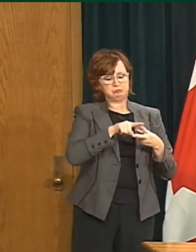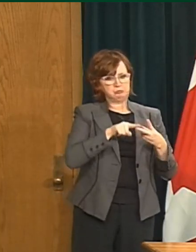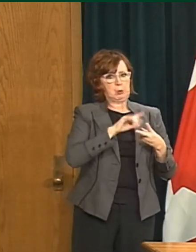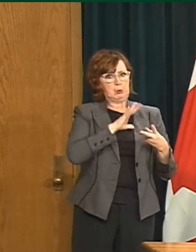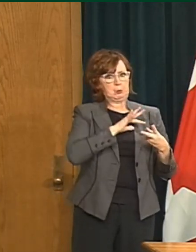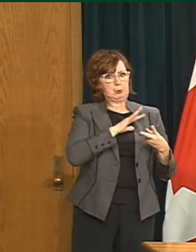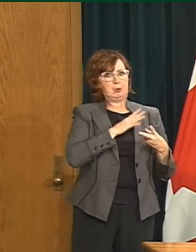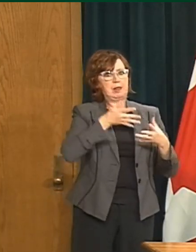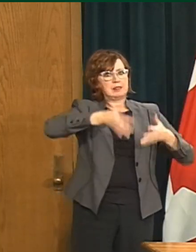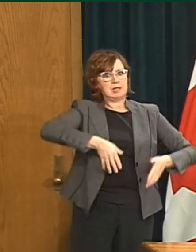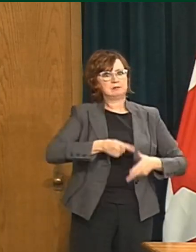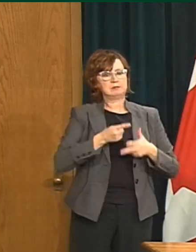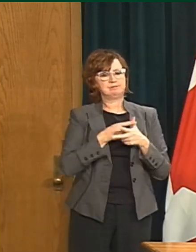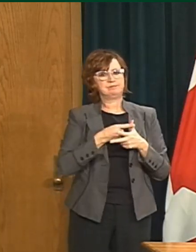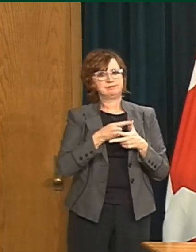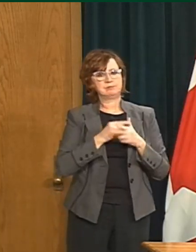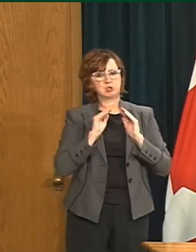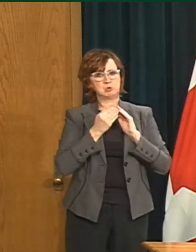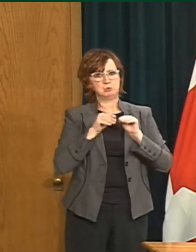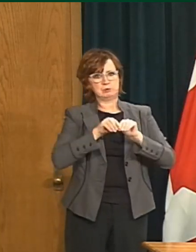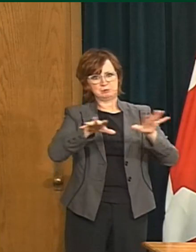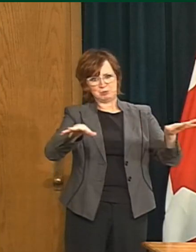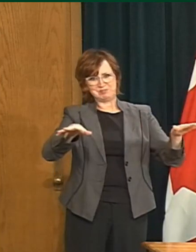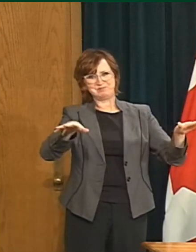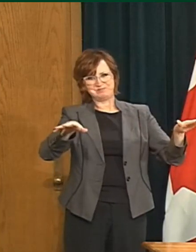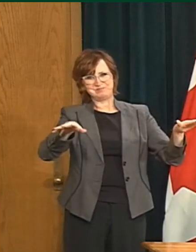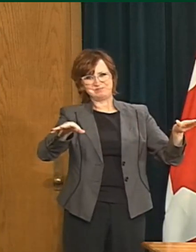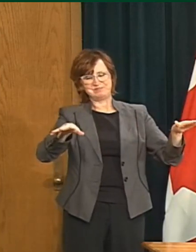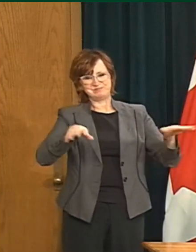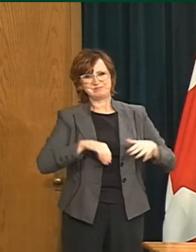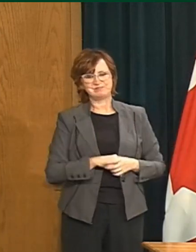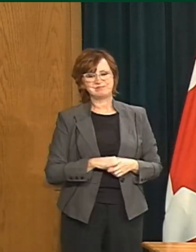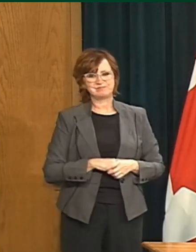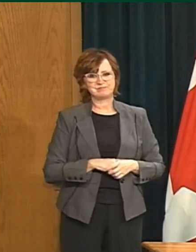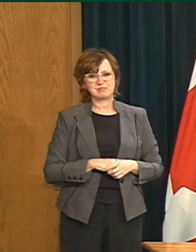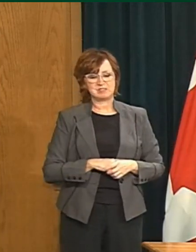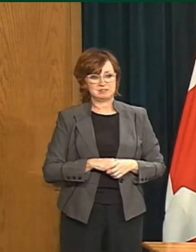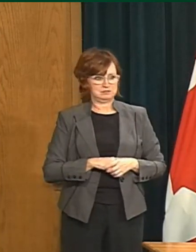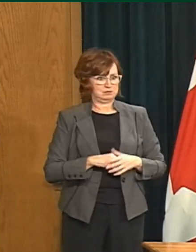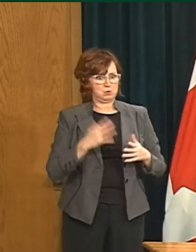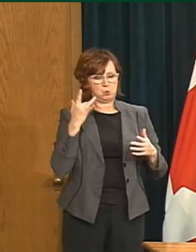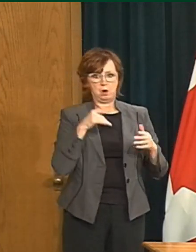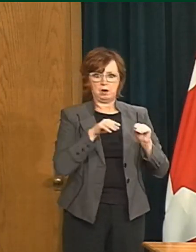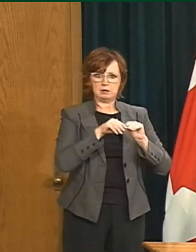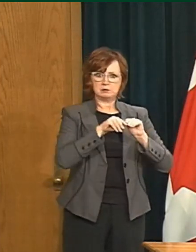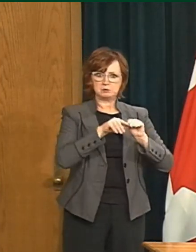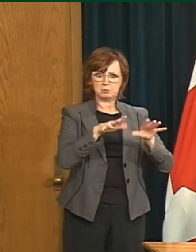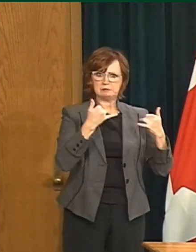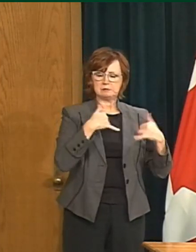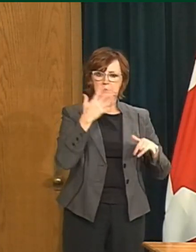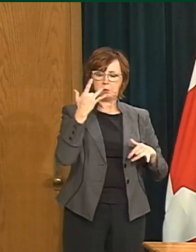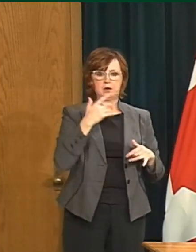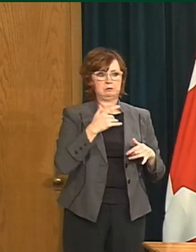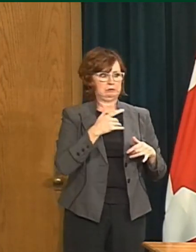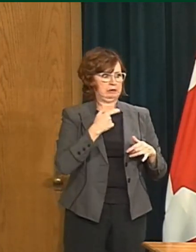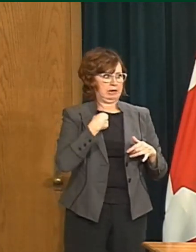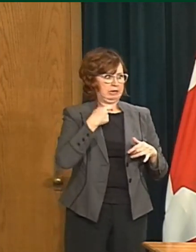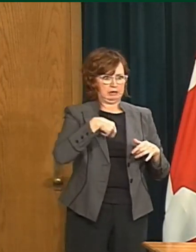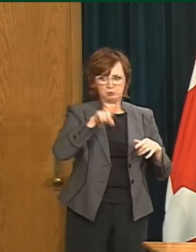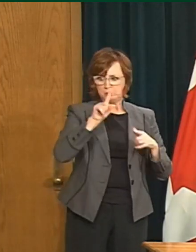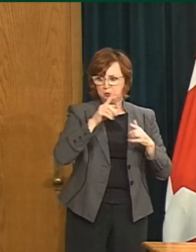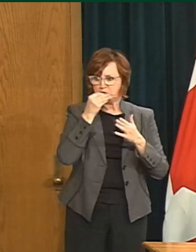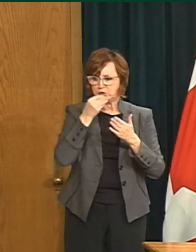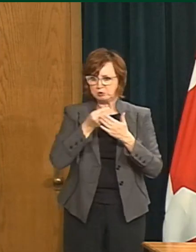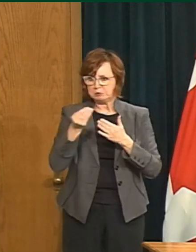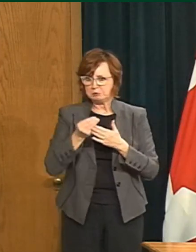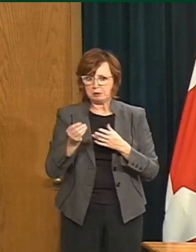community transmission, in some cases due to doing essential work that you have to do, going shopping. And so we've